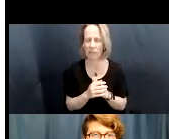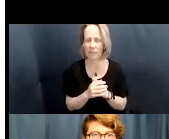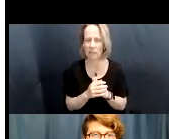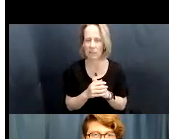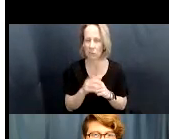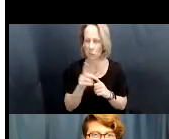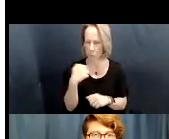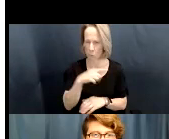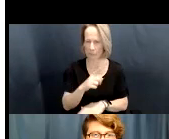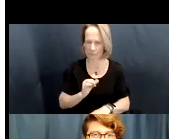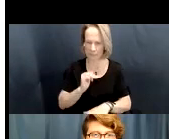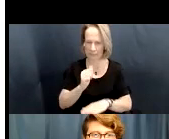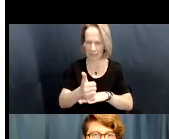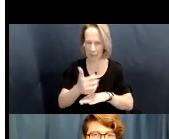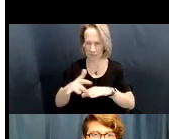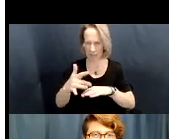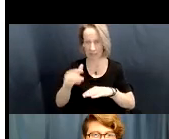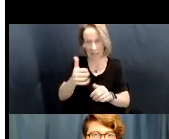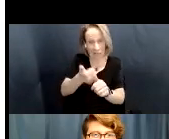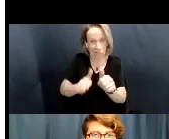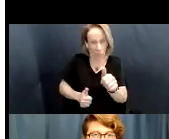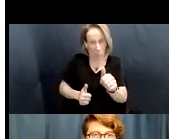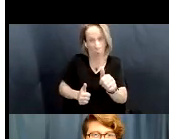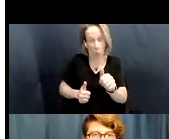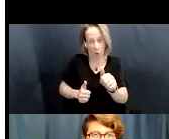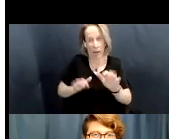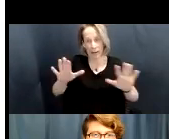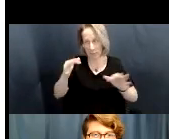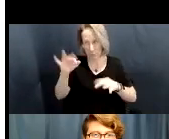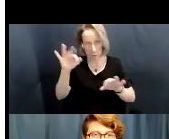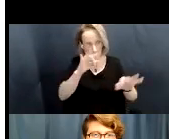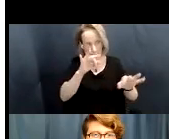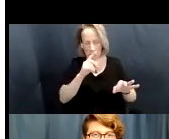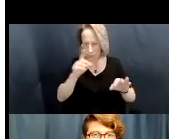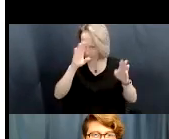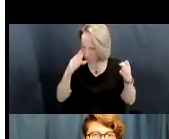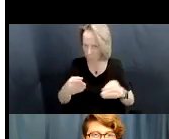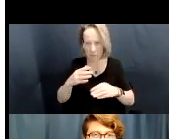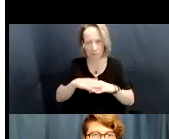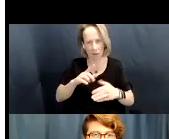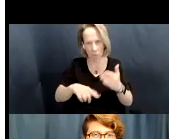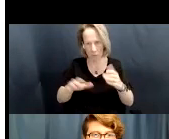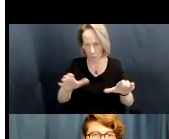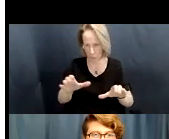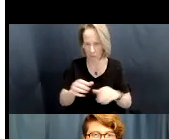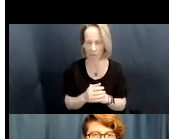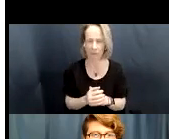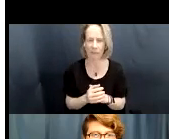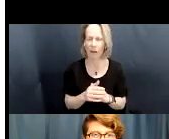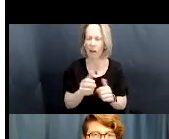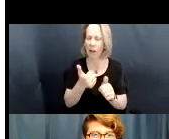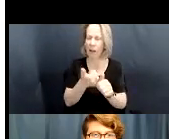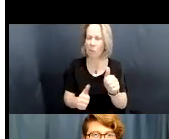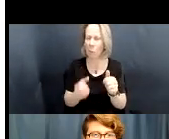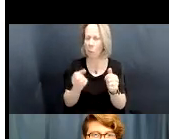that limits those distractions and allows us to really focus on what we're doing? Avoiding multitasking. I know